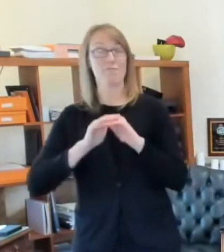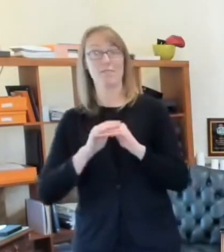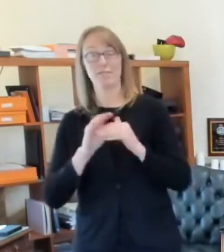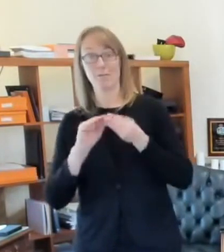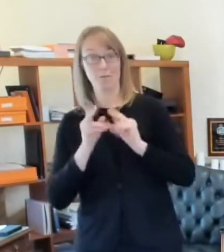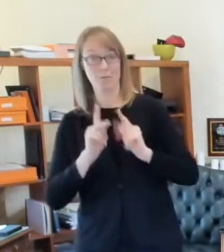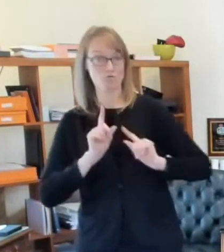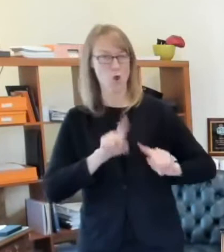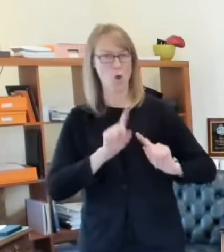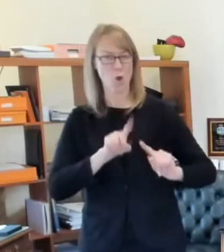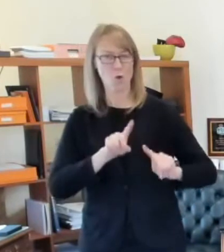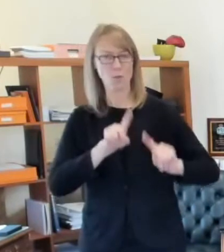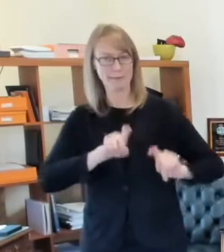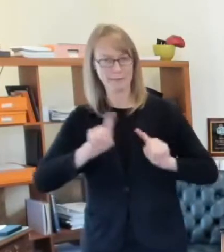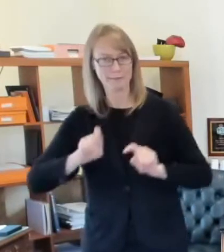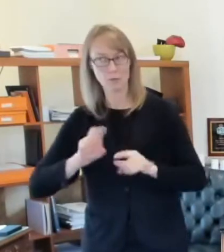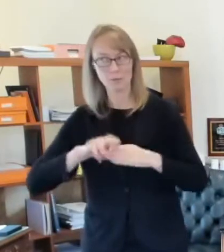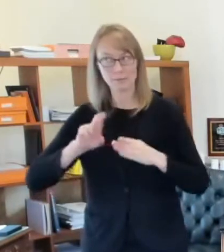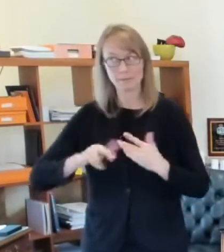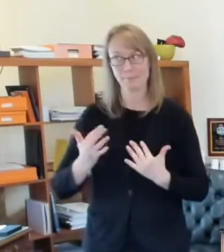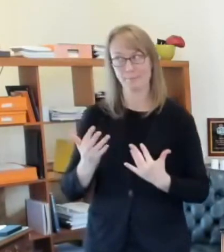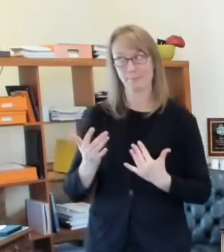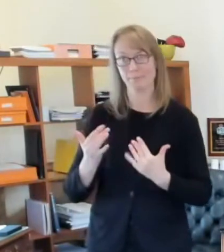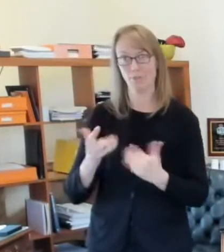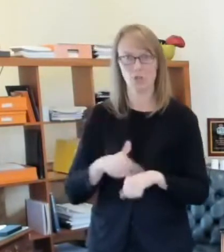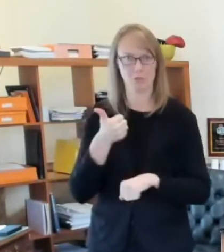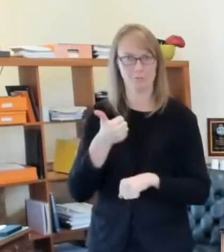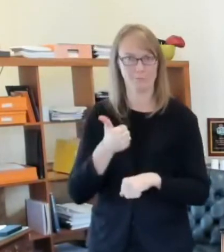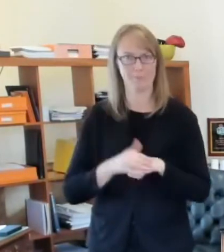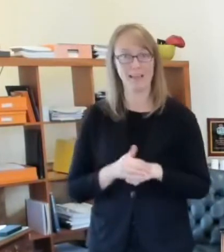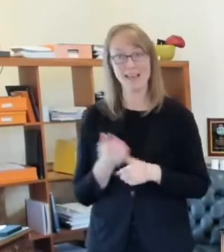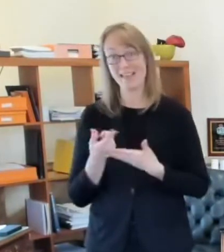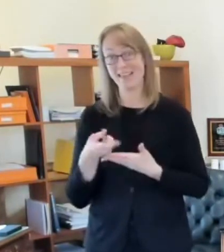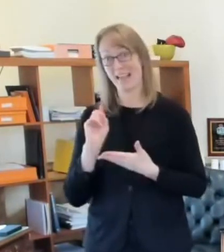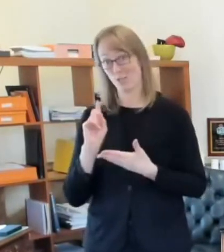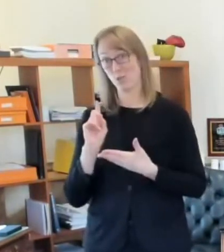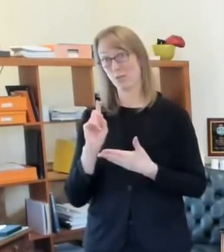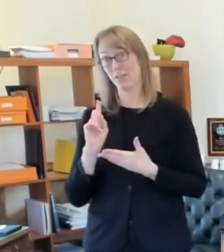back. Last week, though, the average was